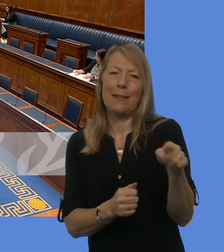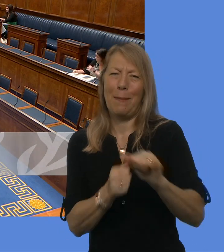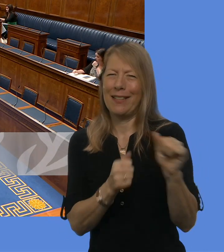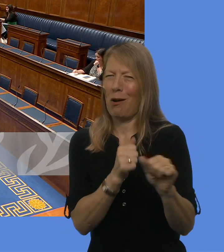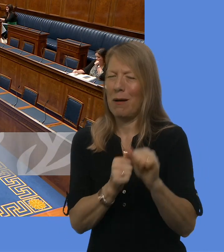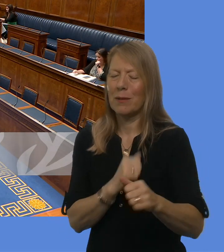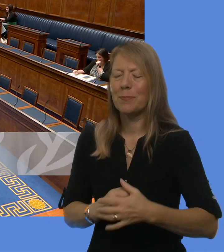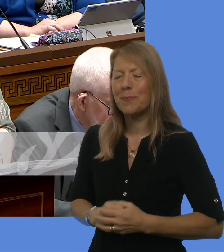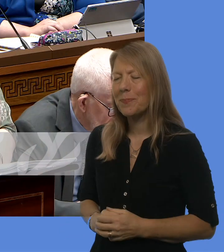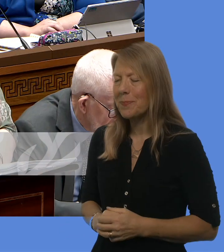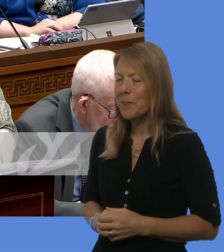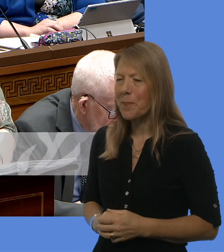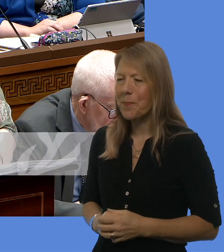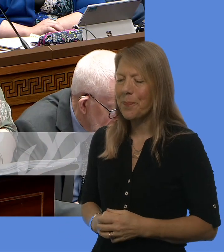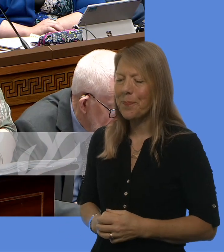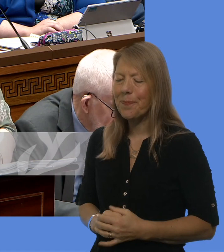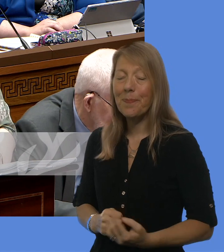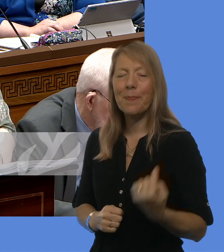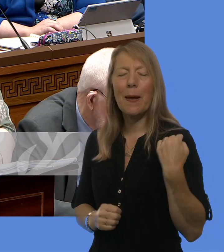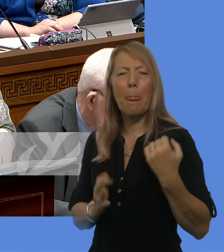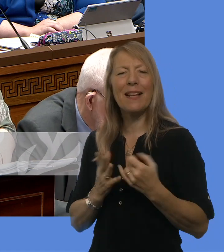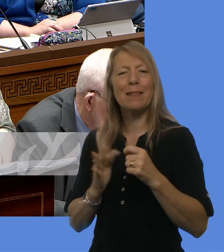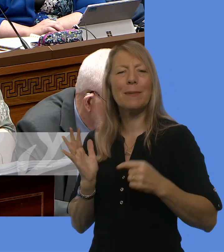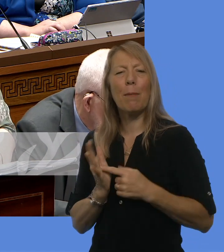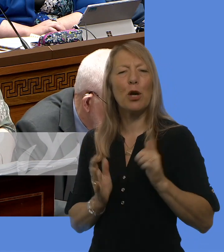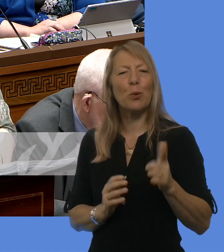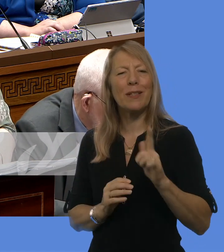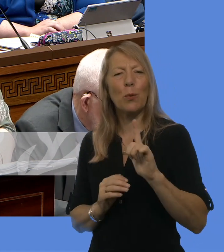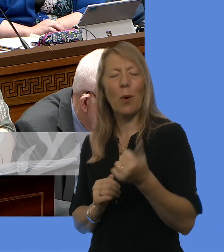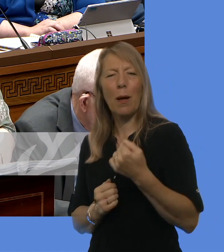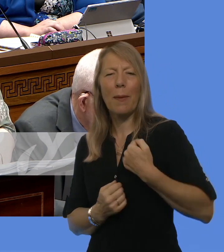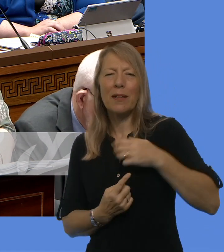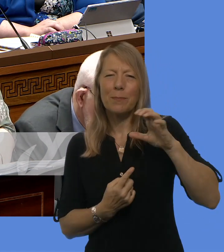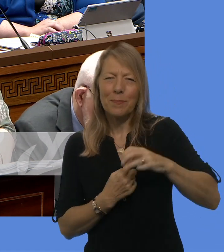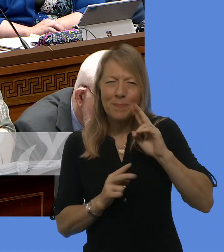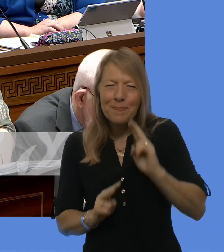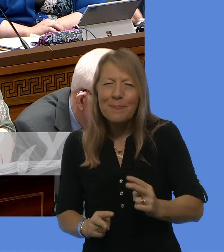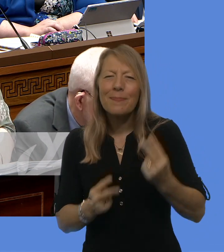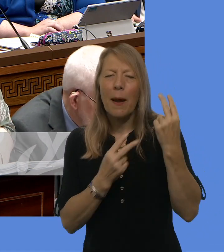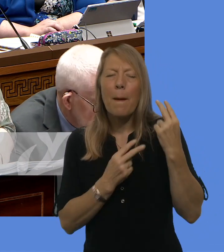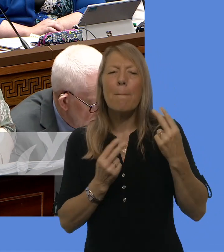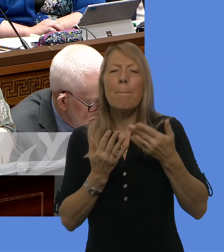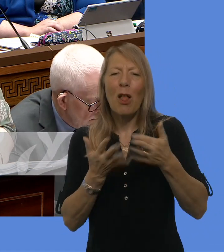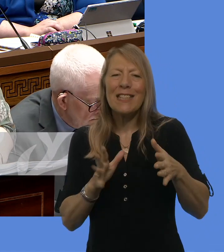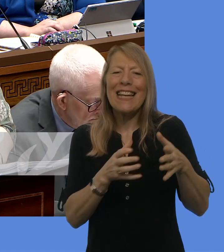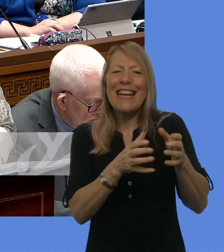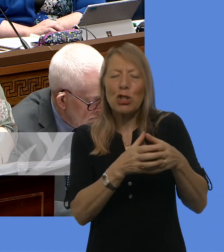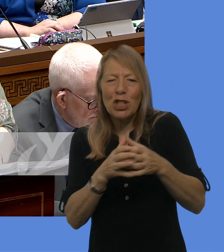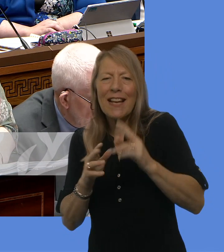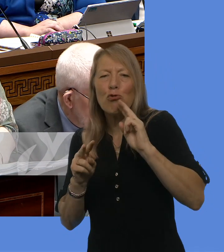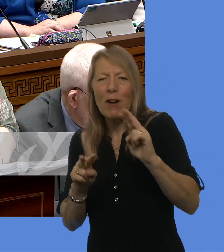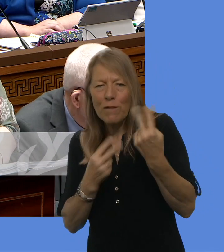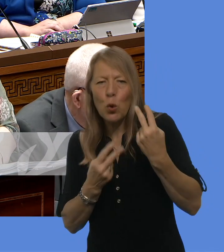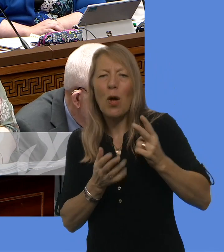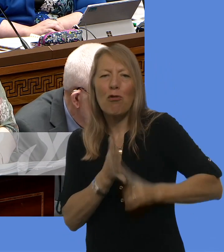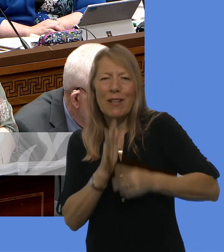In September 2021, my department established the multi-agency review arrangements known as MARA to assess and manage risks